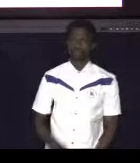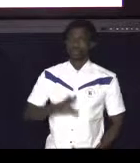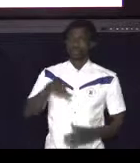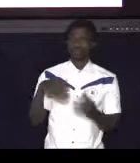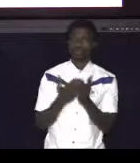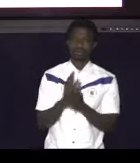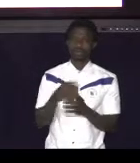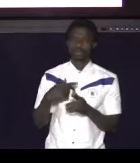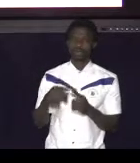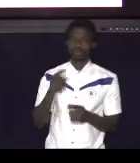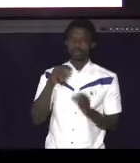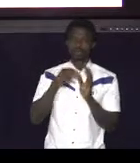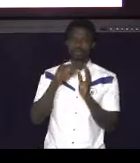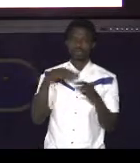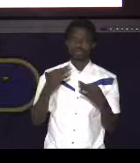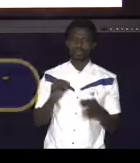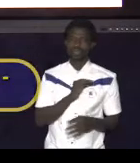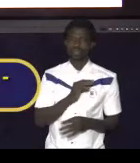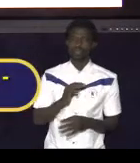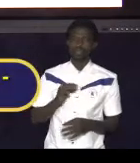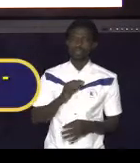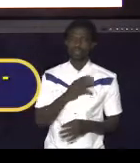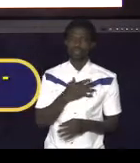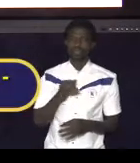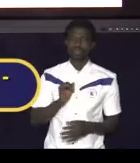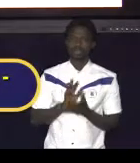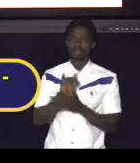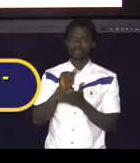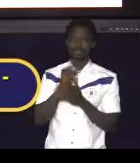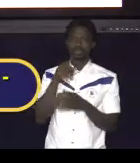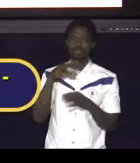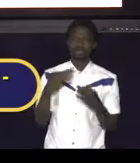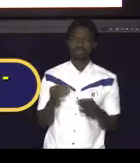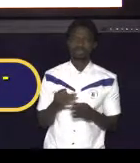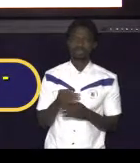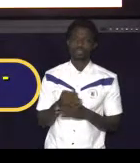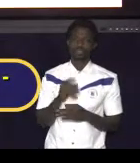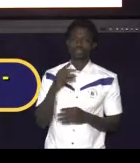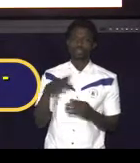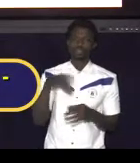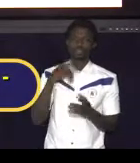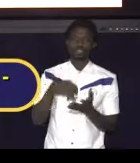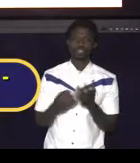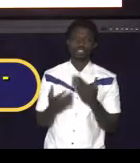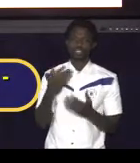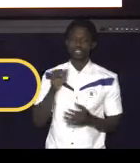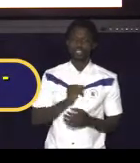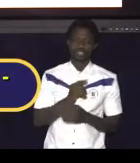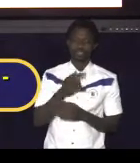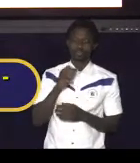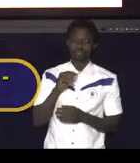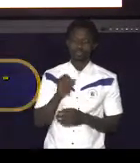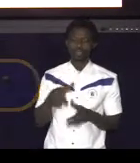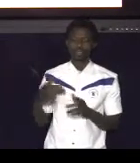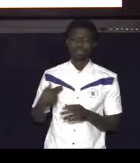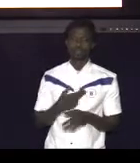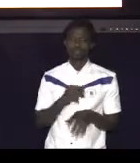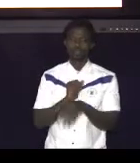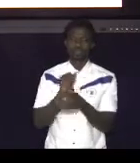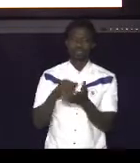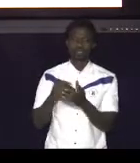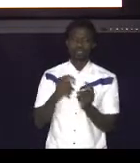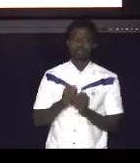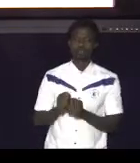All right, then 1 minute is up, and I believe that you are done. You found it easy, I guess. Let's walk through it